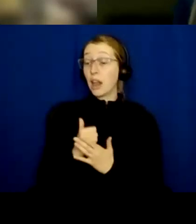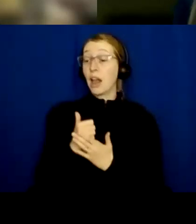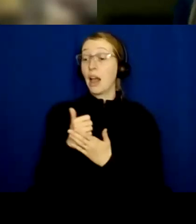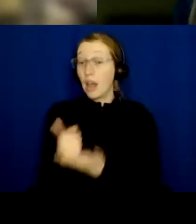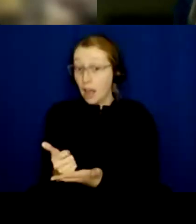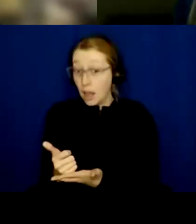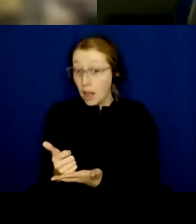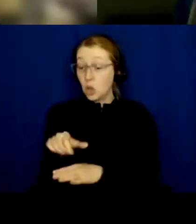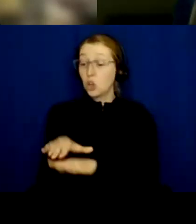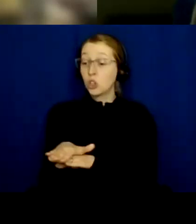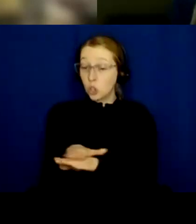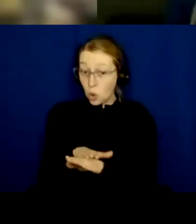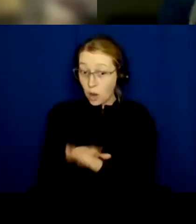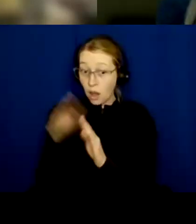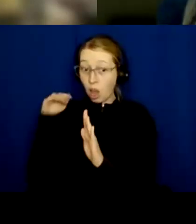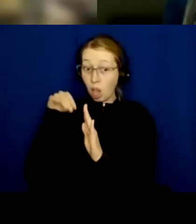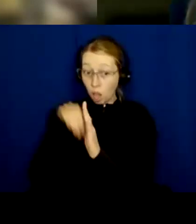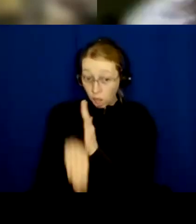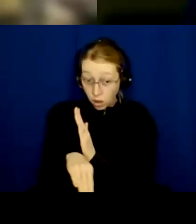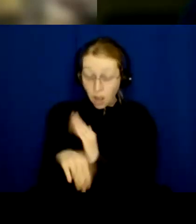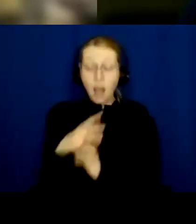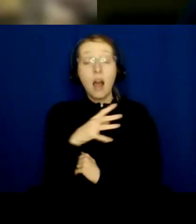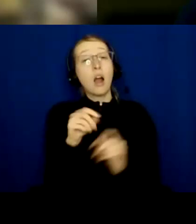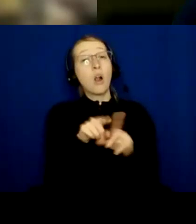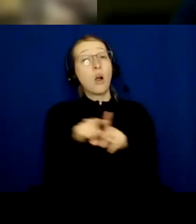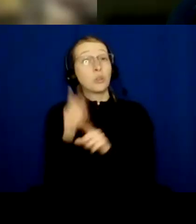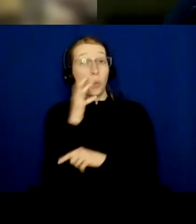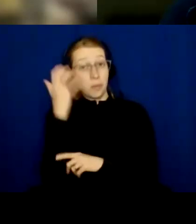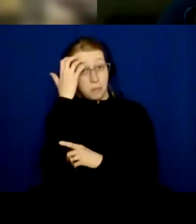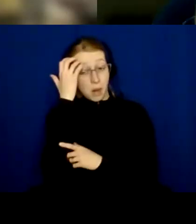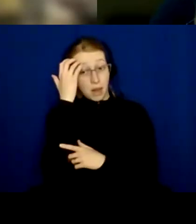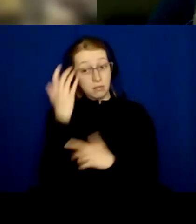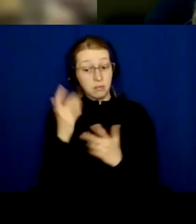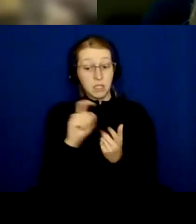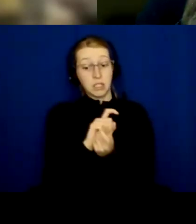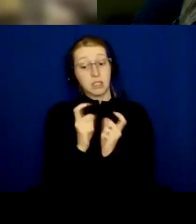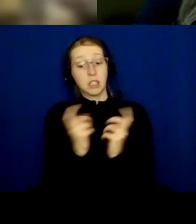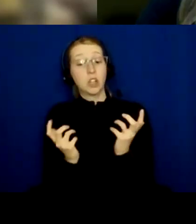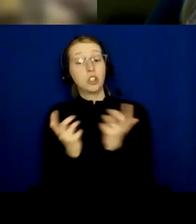able to adjust better to hearing aids if the loss is caught earlier?